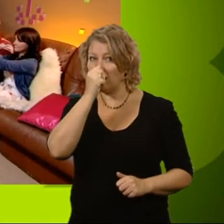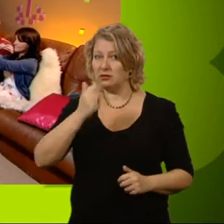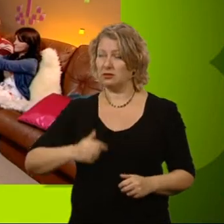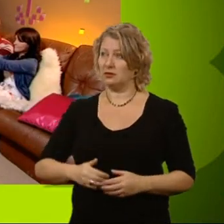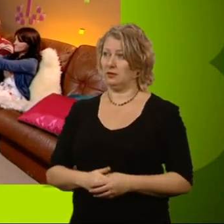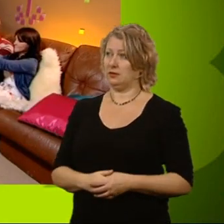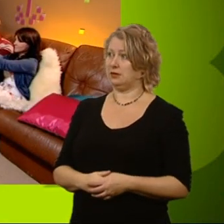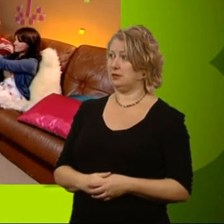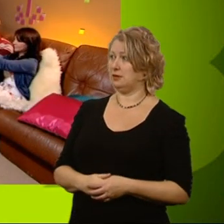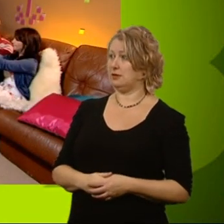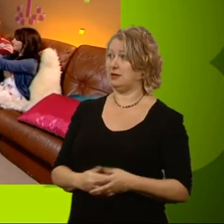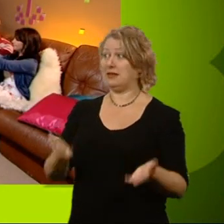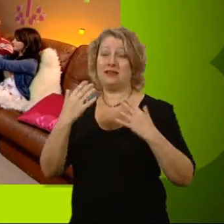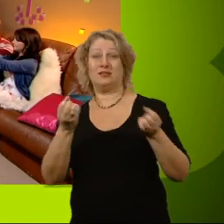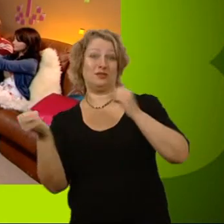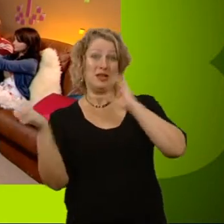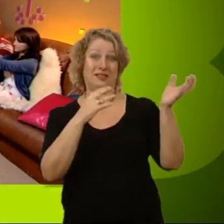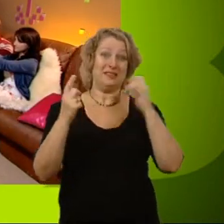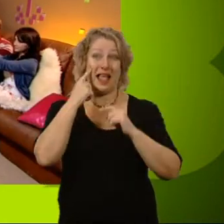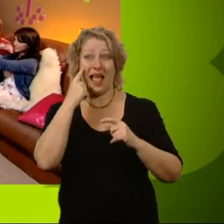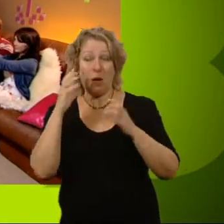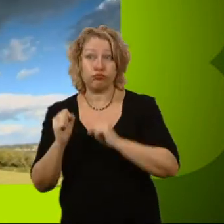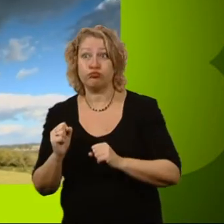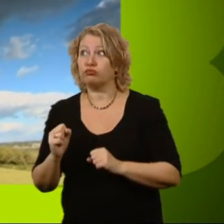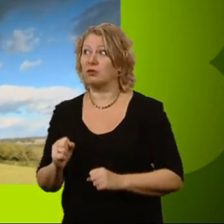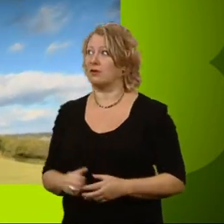Chucky, here. Here we can get this one.